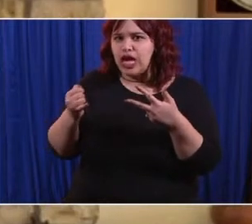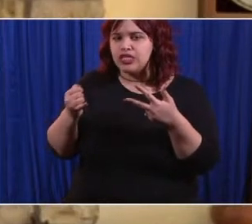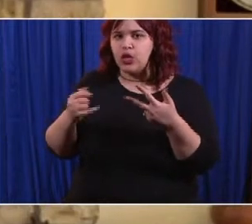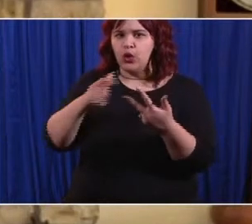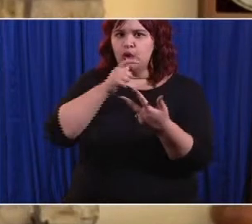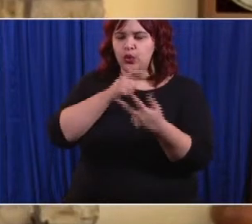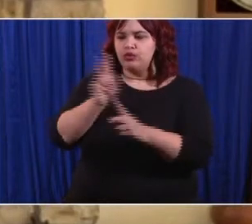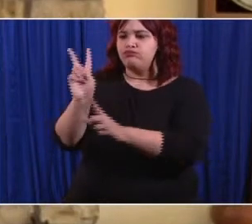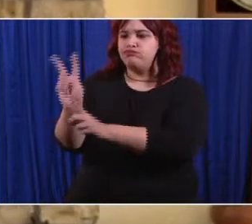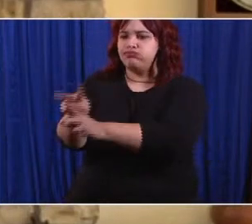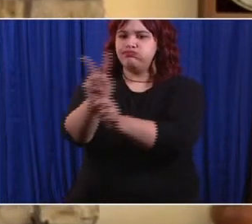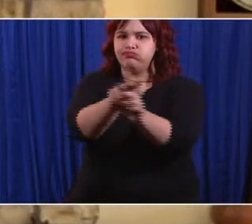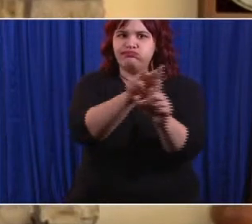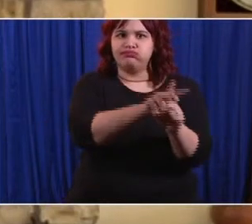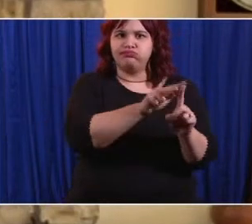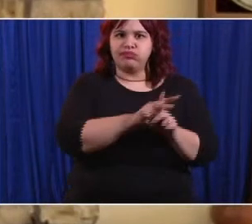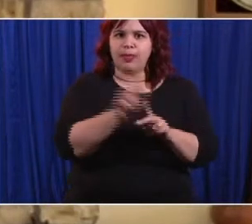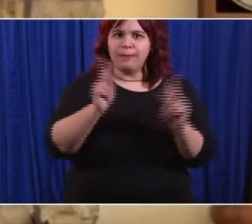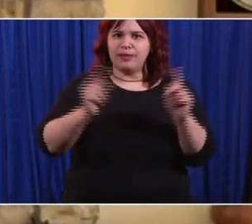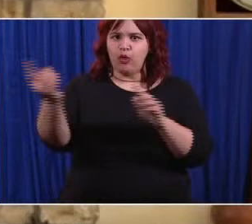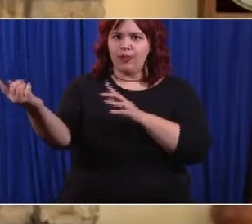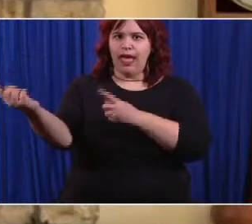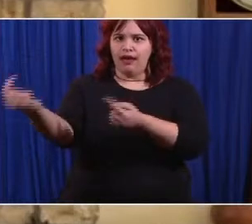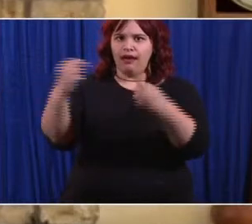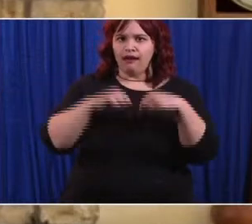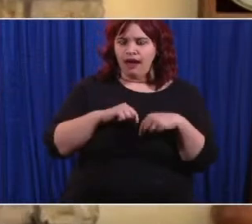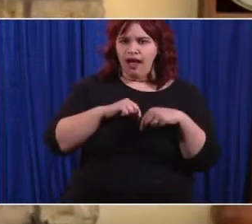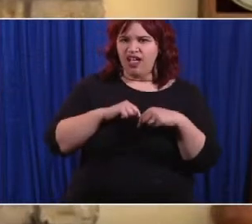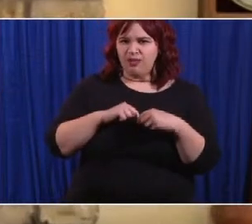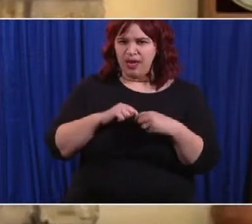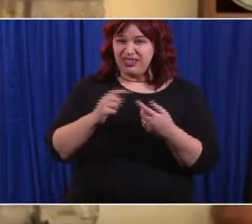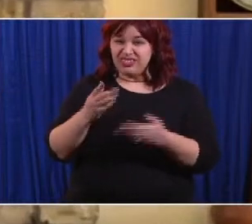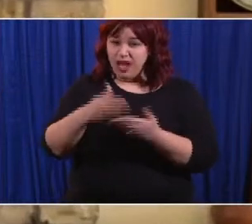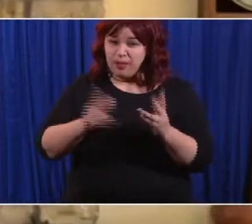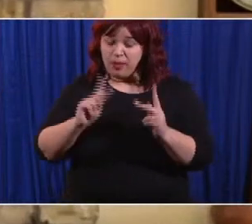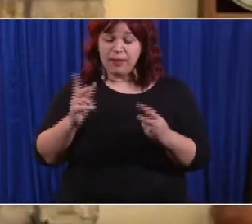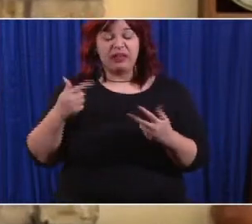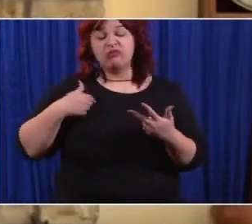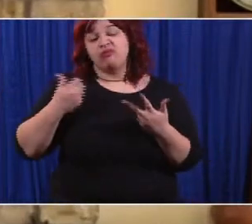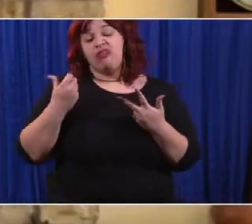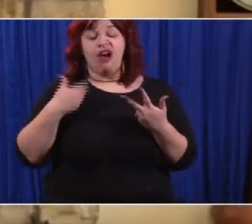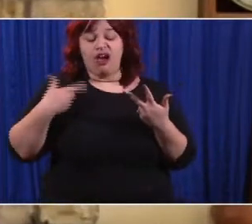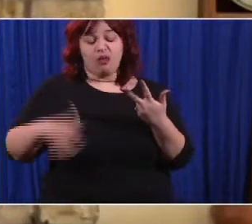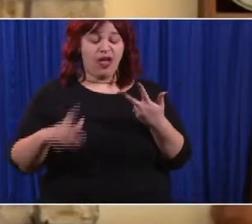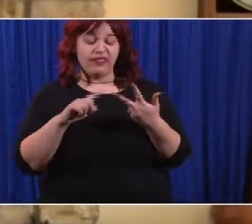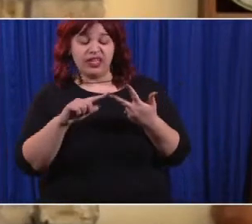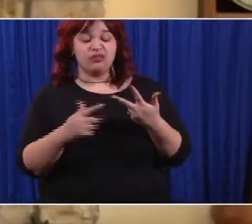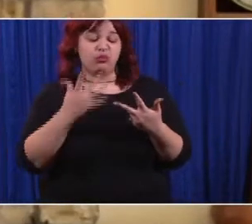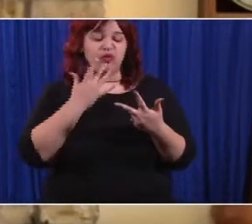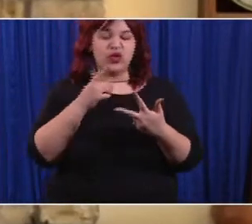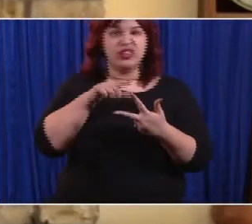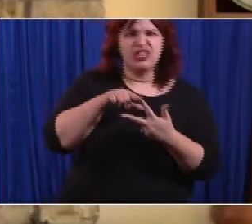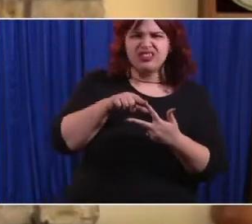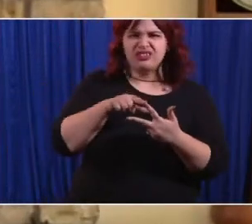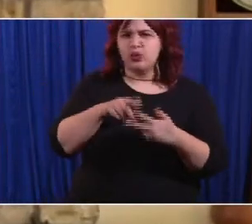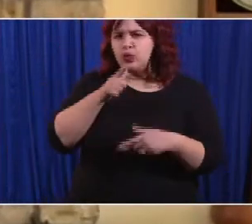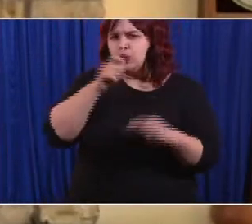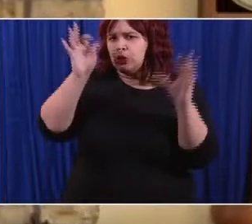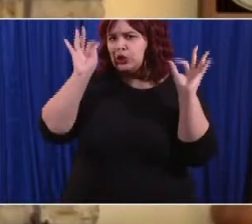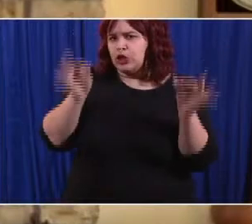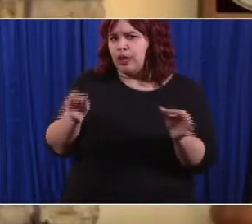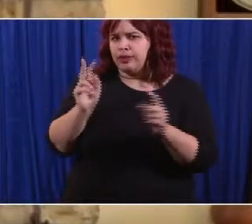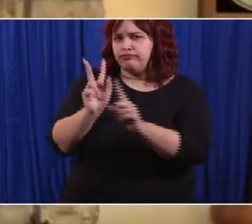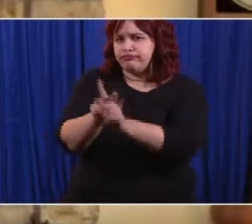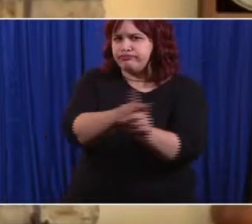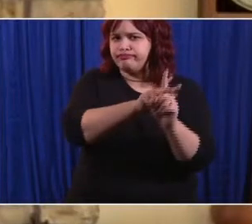want when they go into a vaccine clinic? I think it's been said very well by a number of the national experts, as well as